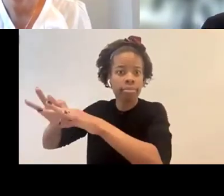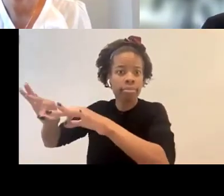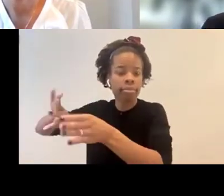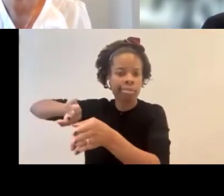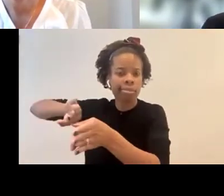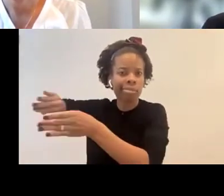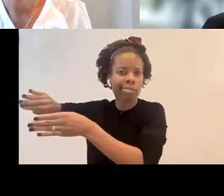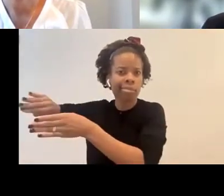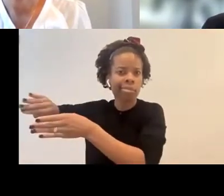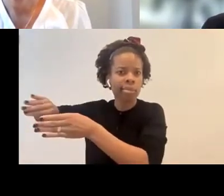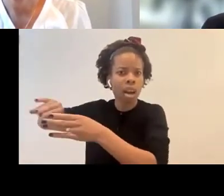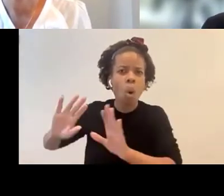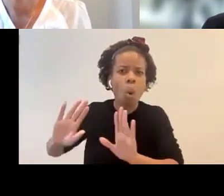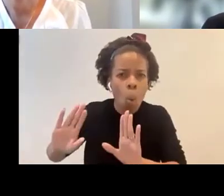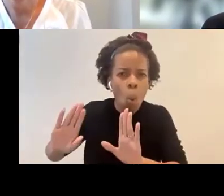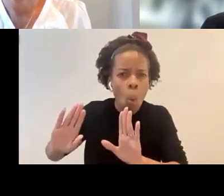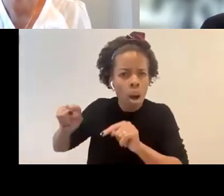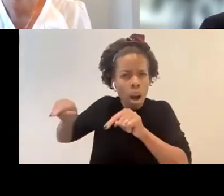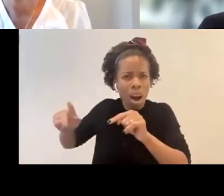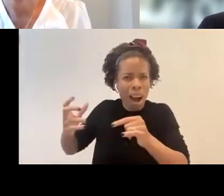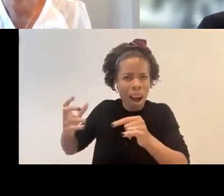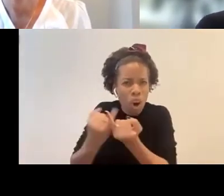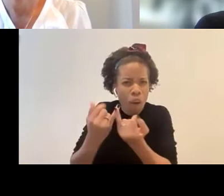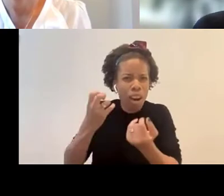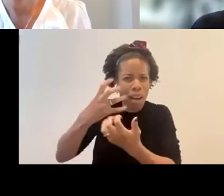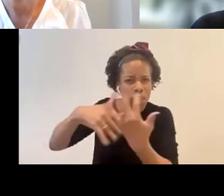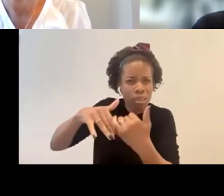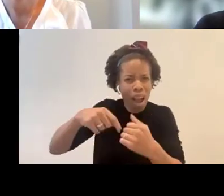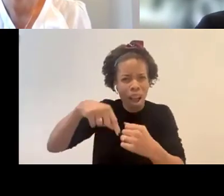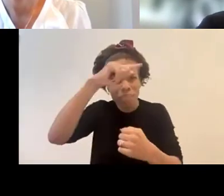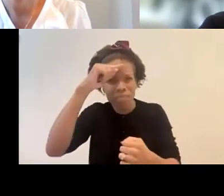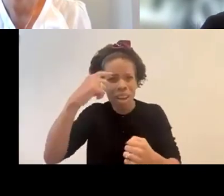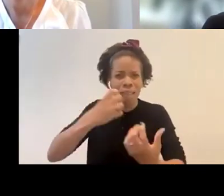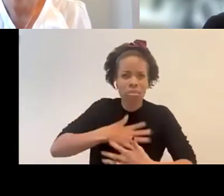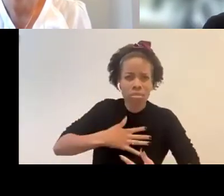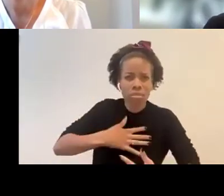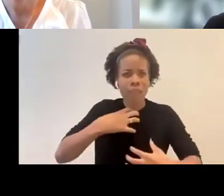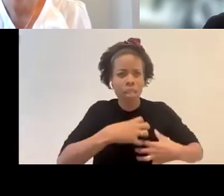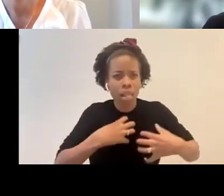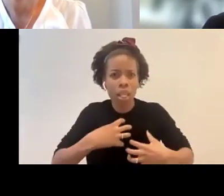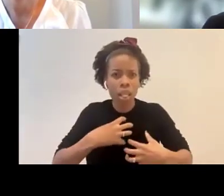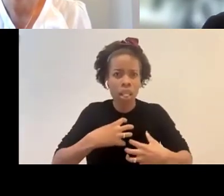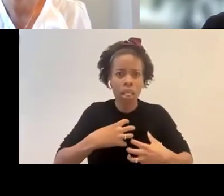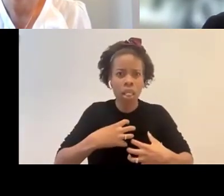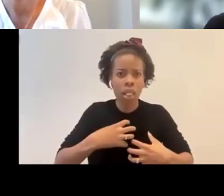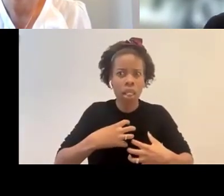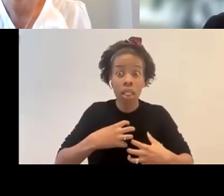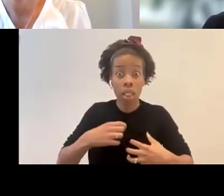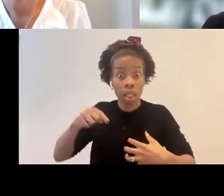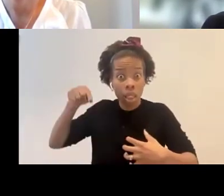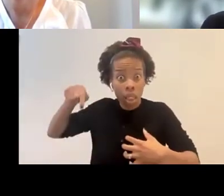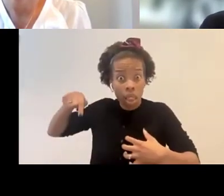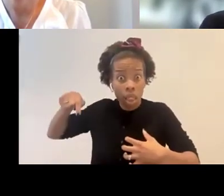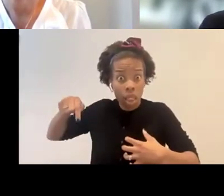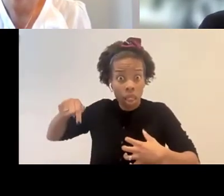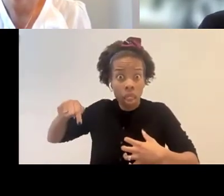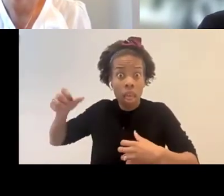the narrative of resistance, which would have destroyed the white gaze, I